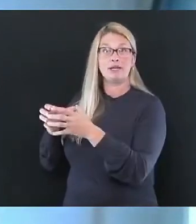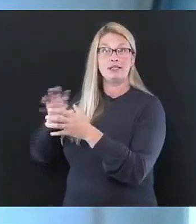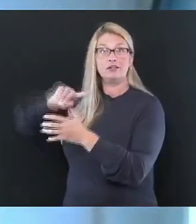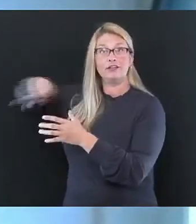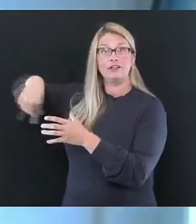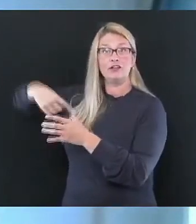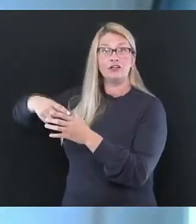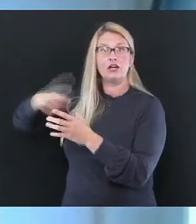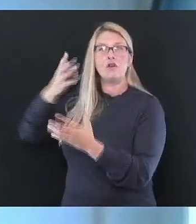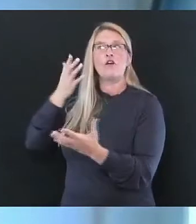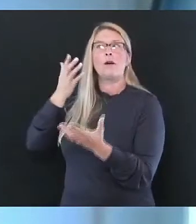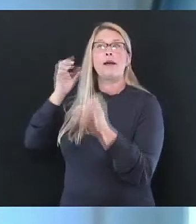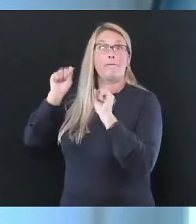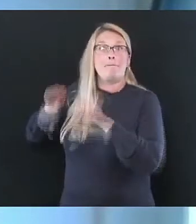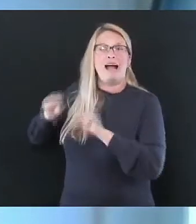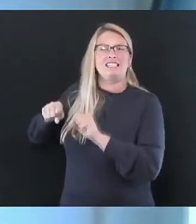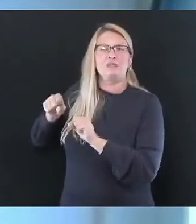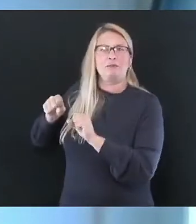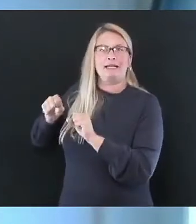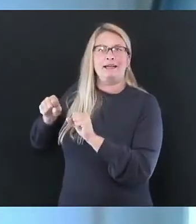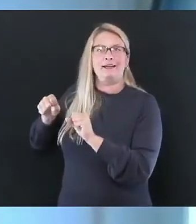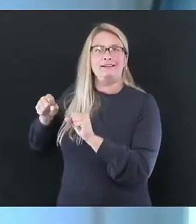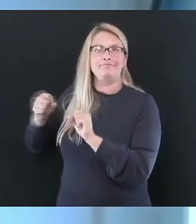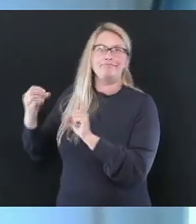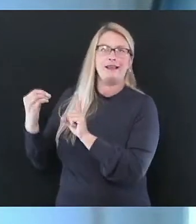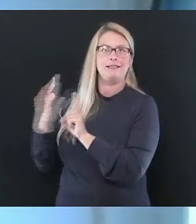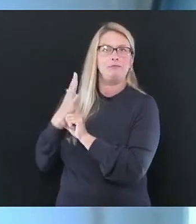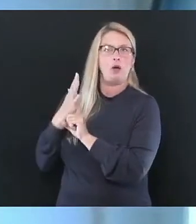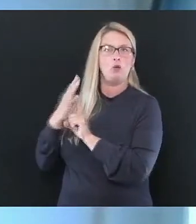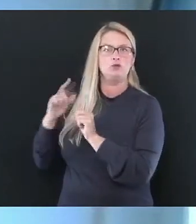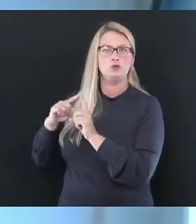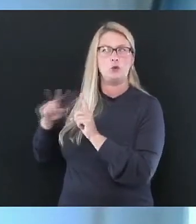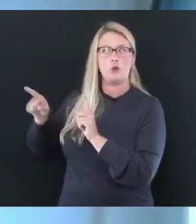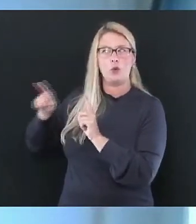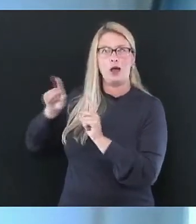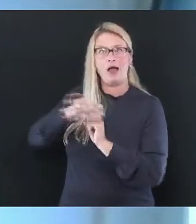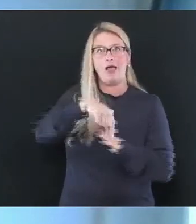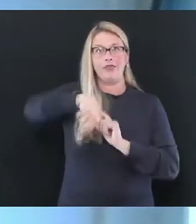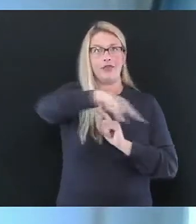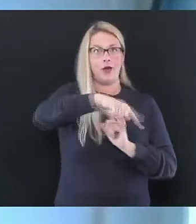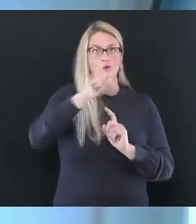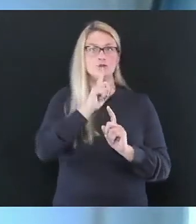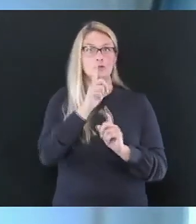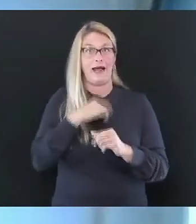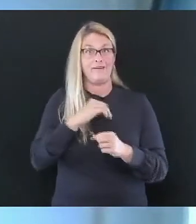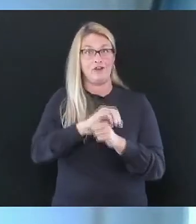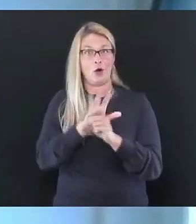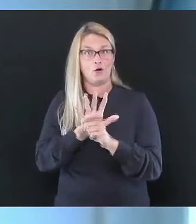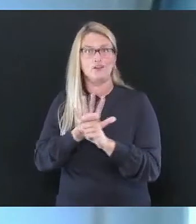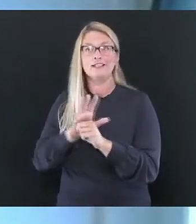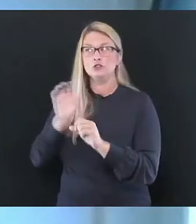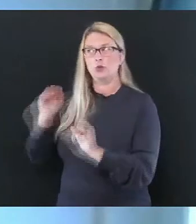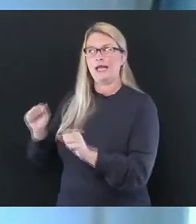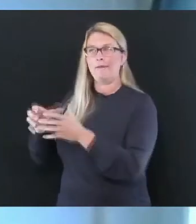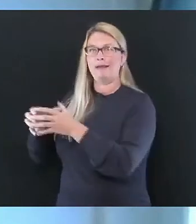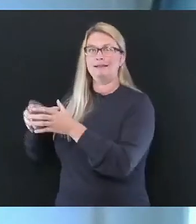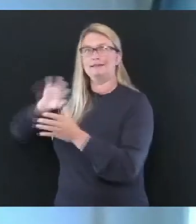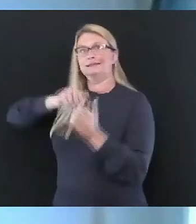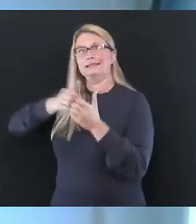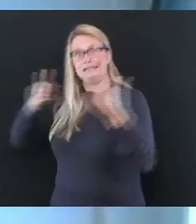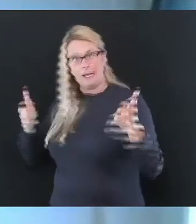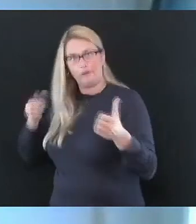might be exposed so that they are isolated as well. So the individuals who are positive, the staff